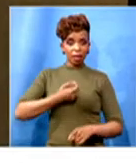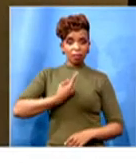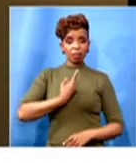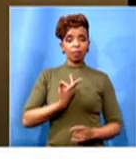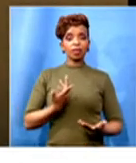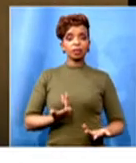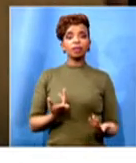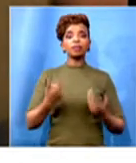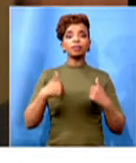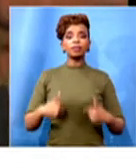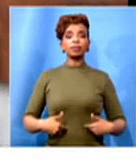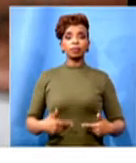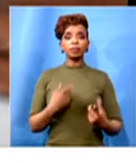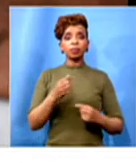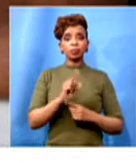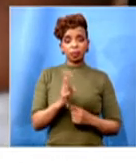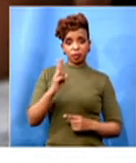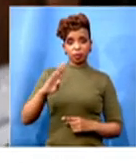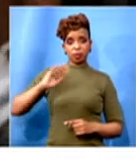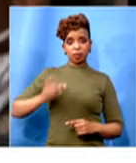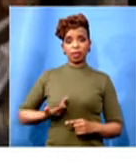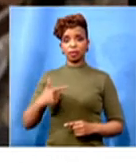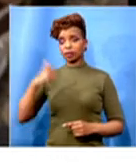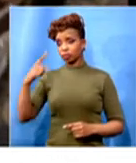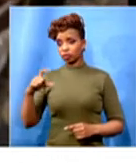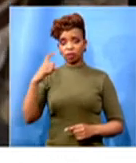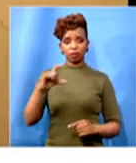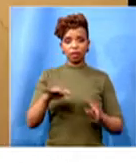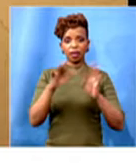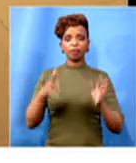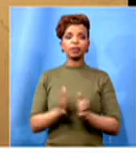just have my key ladies that check everything, and I'll get them back.